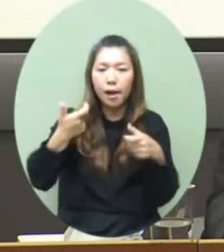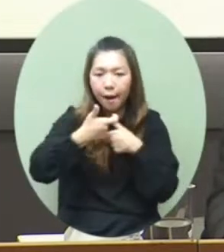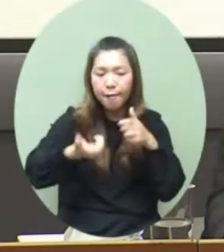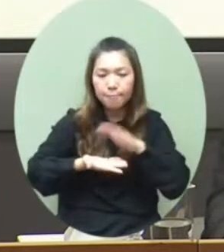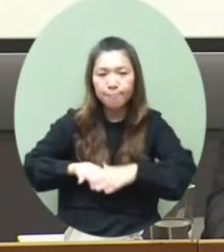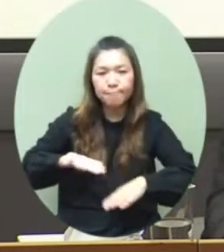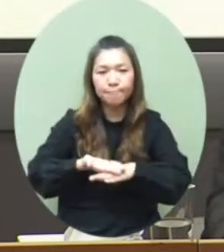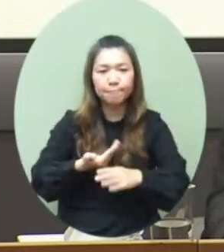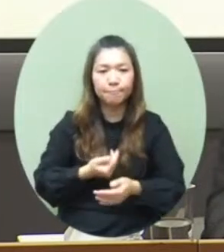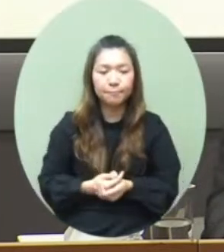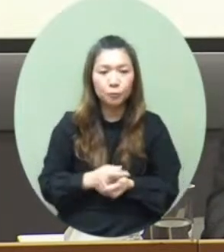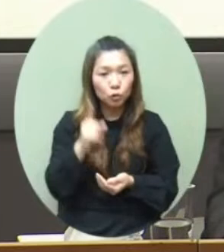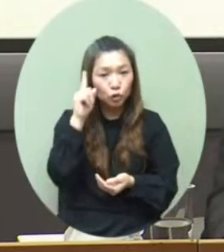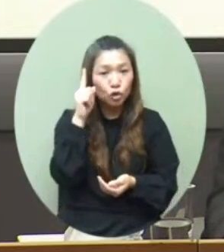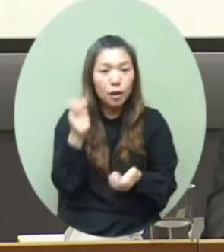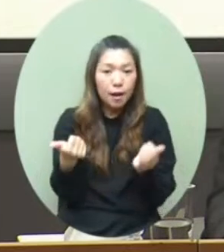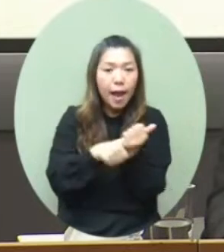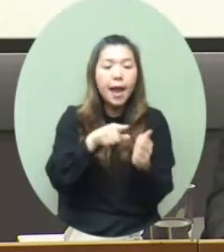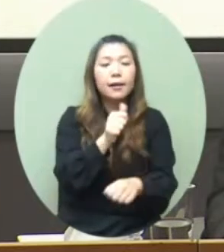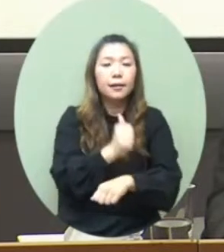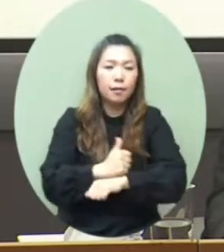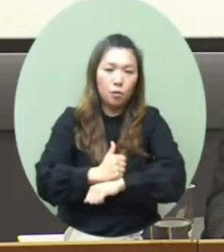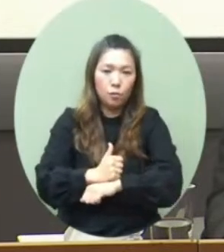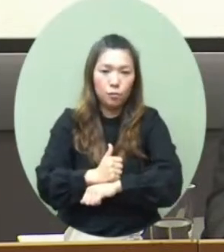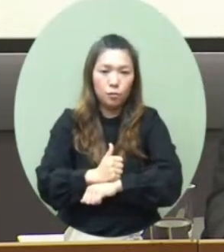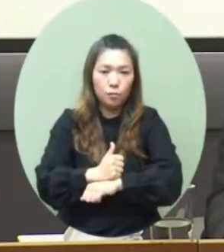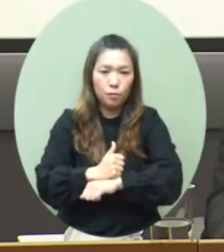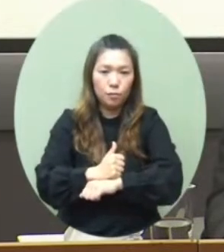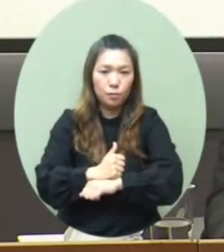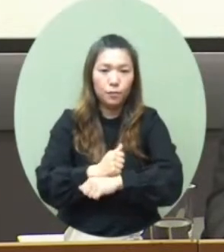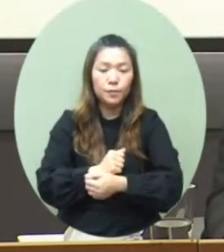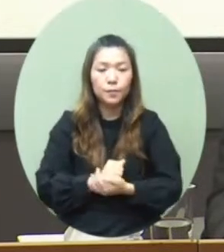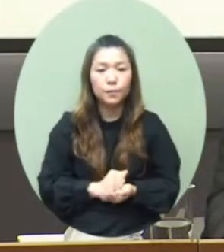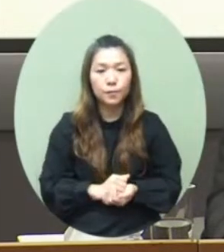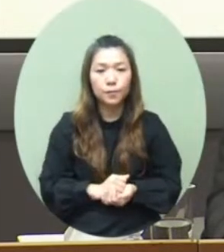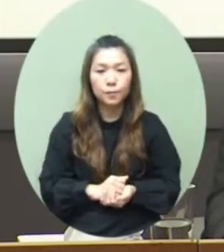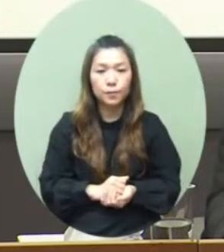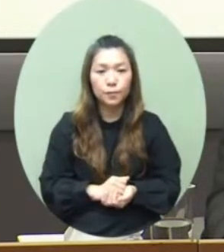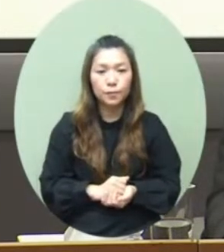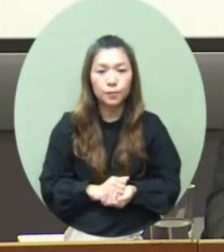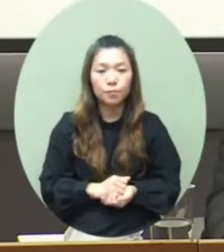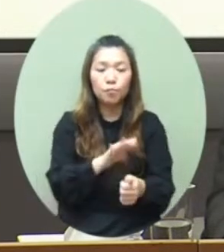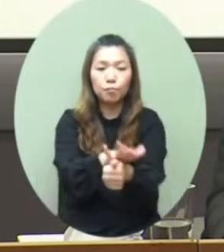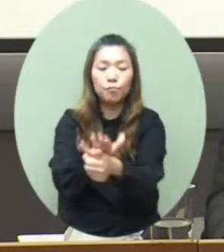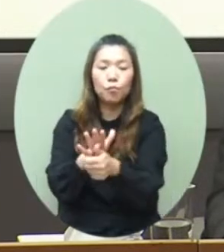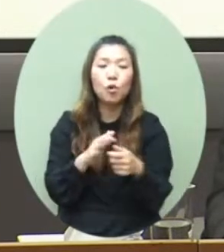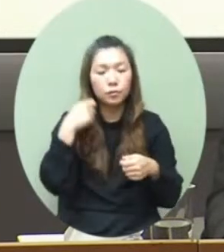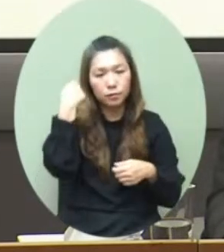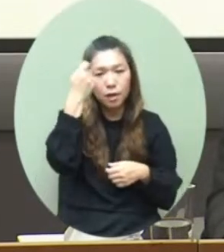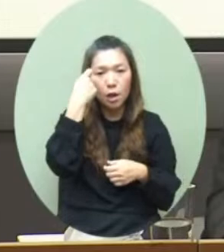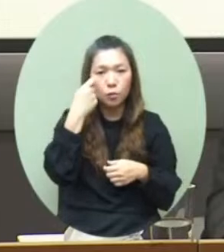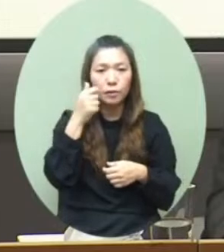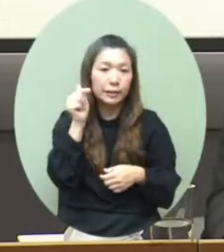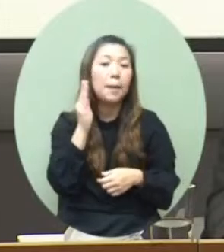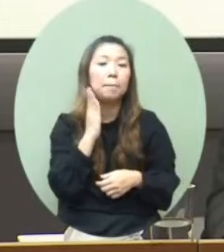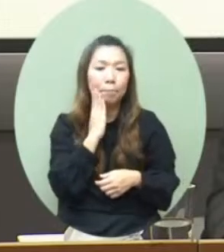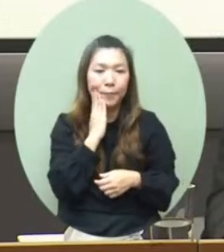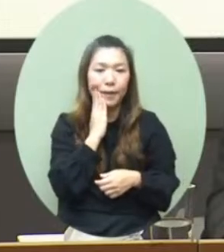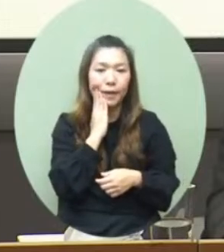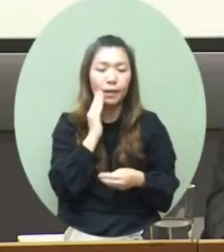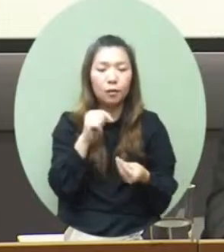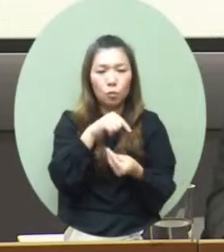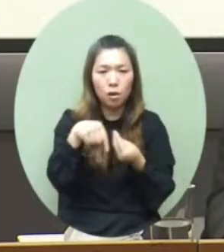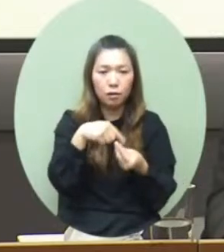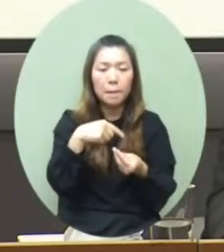to inject some more happy and positive spirit into our community. At the end, after all, we have